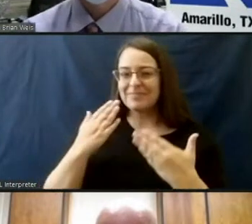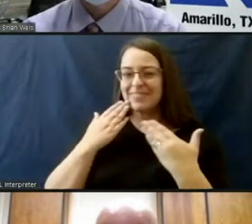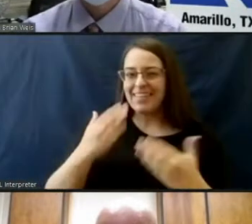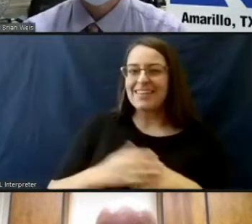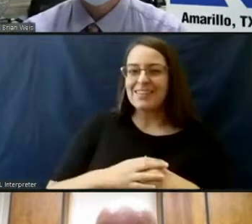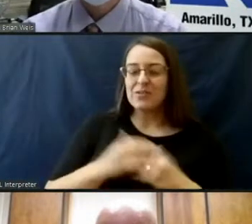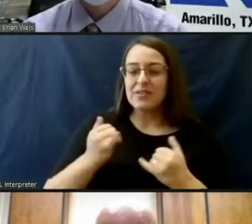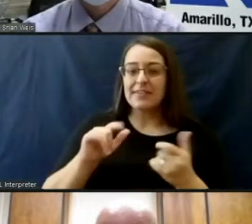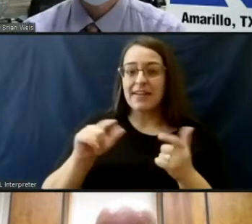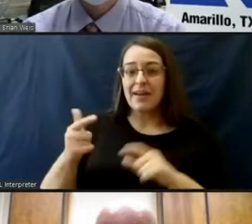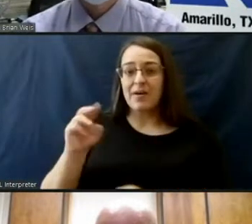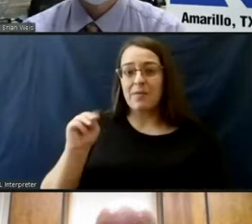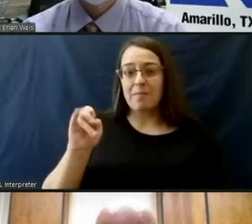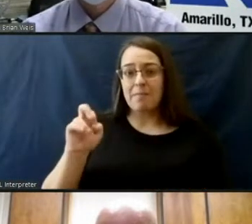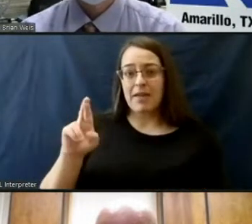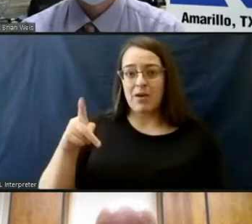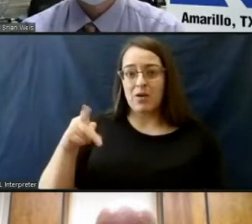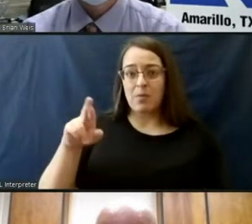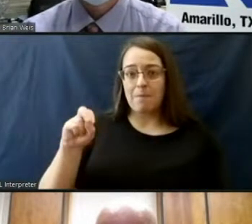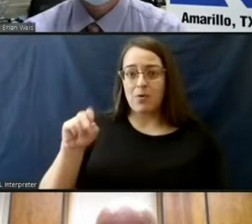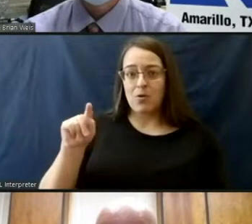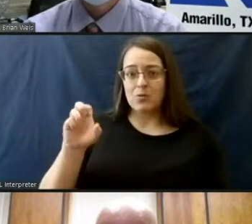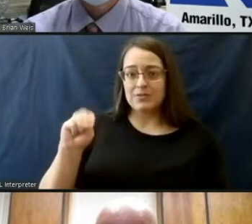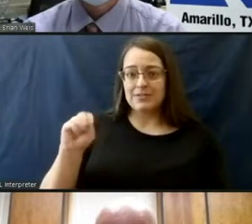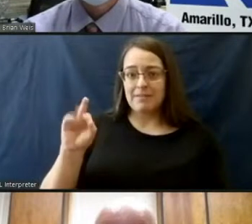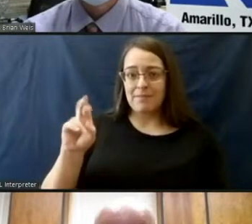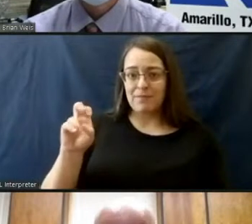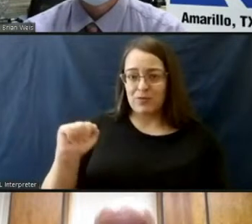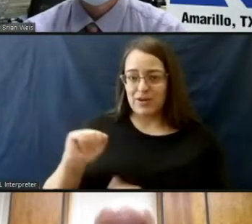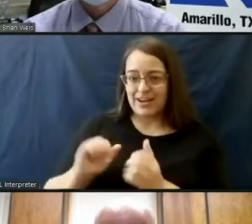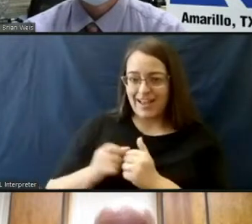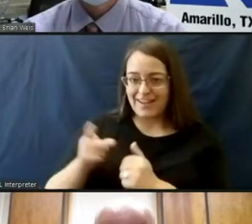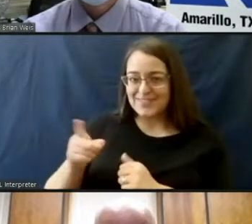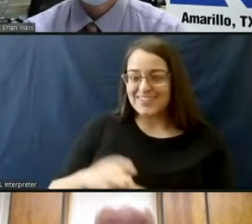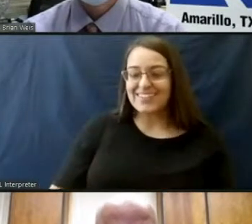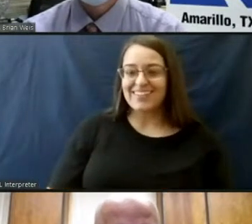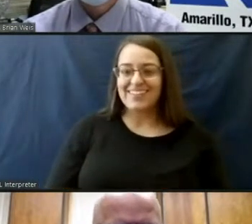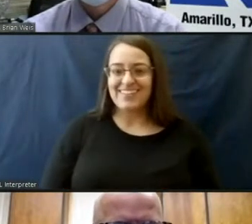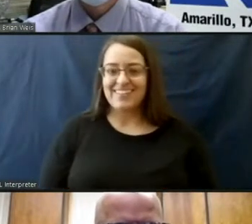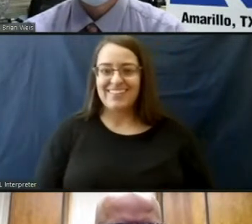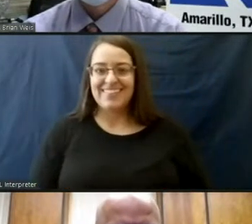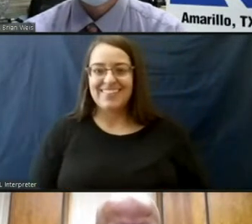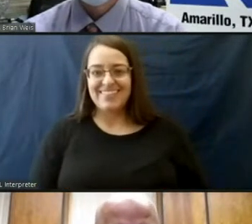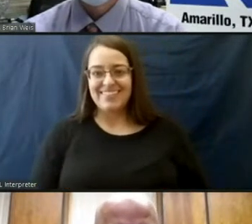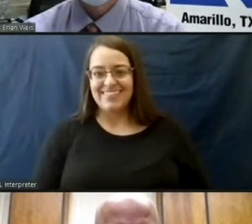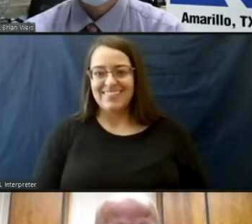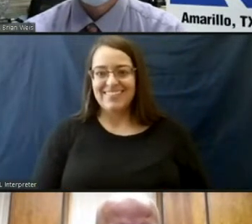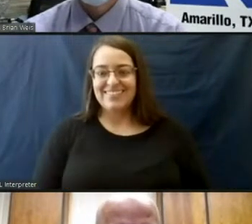We'll now go to Mayor Pro Tem Frida Powell. Frida, how are you today?